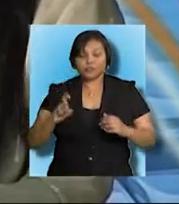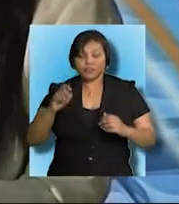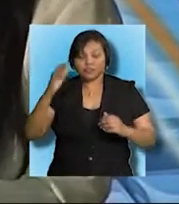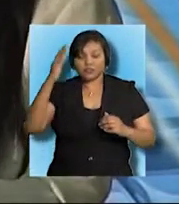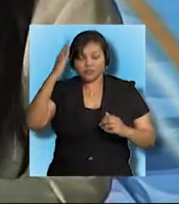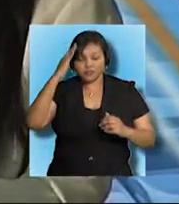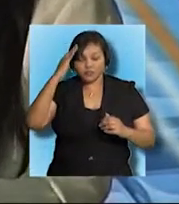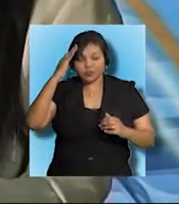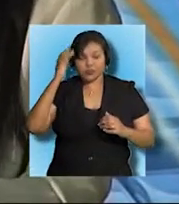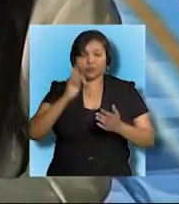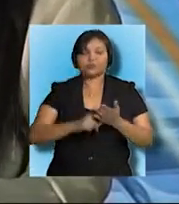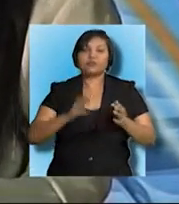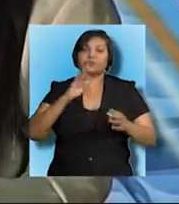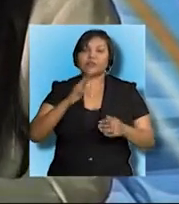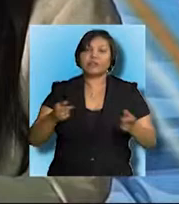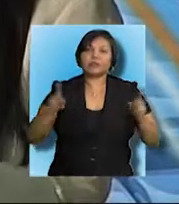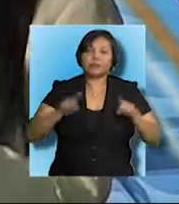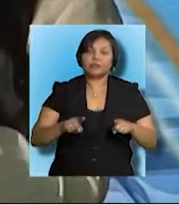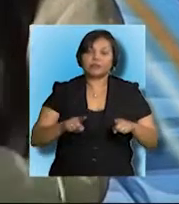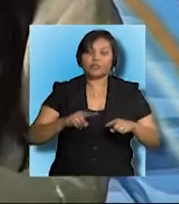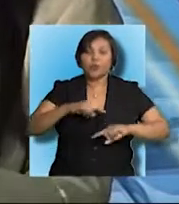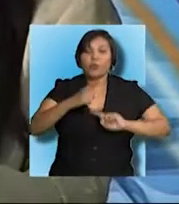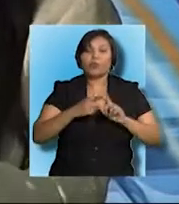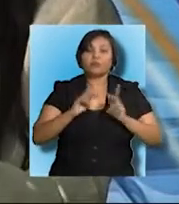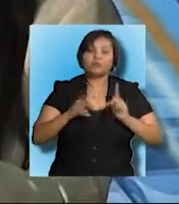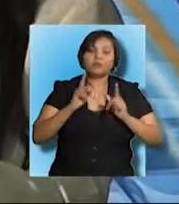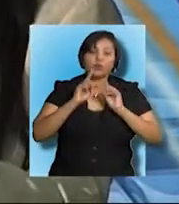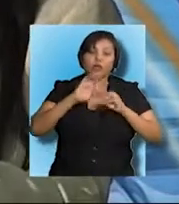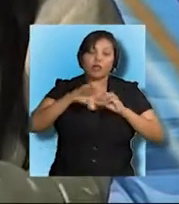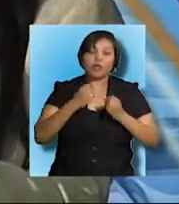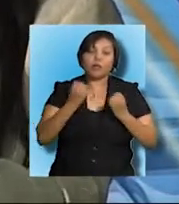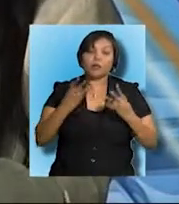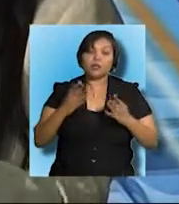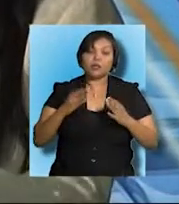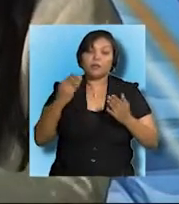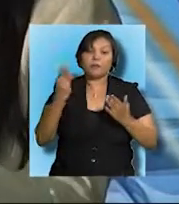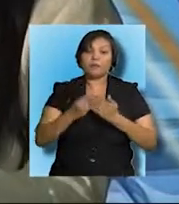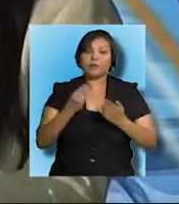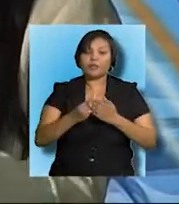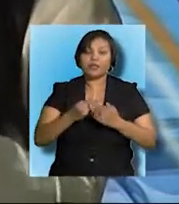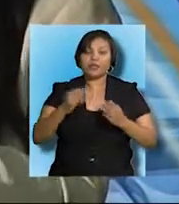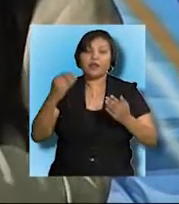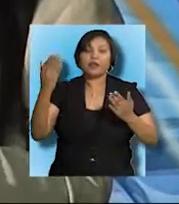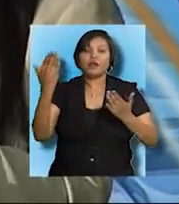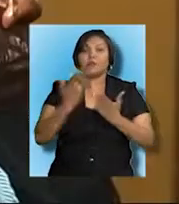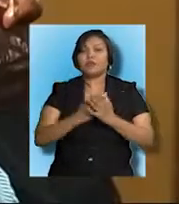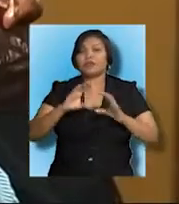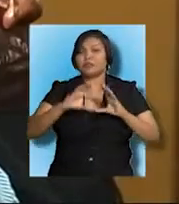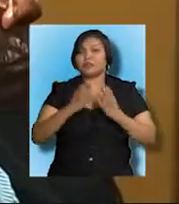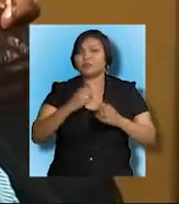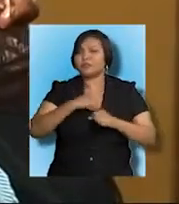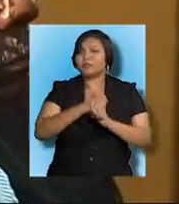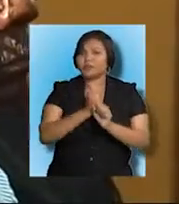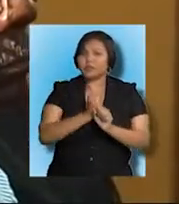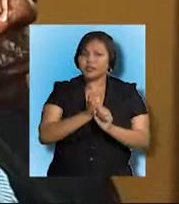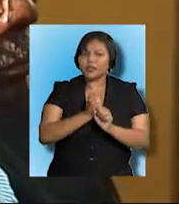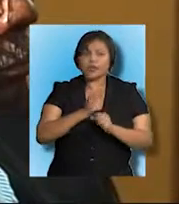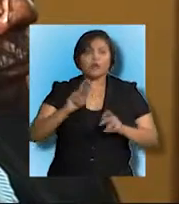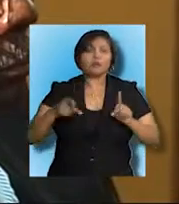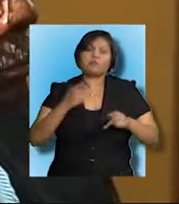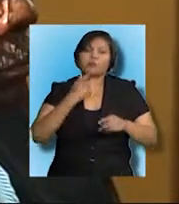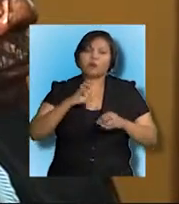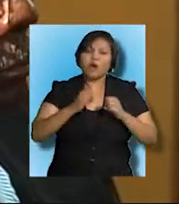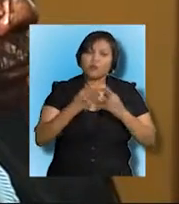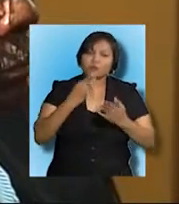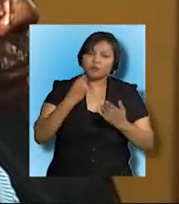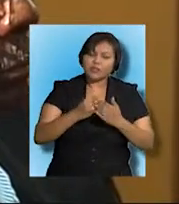the reality. Whenever revenue figures are bandied about, I kind of laugh to myself because I say they always give